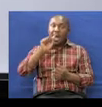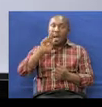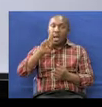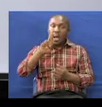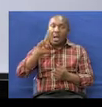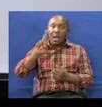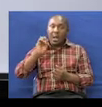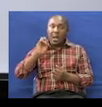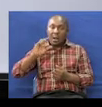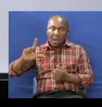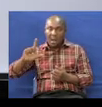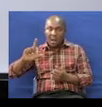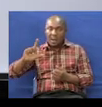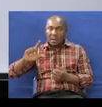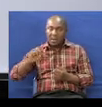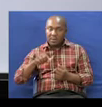Barrel normally